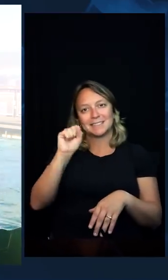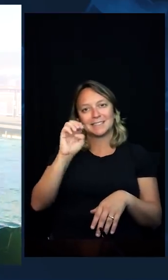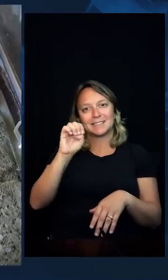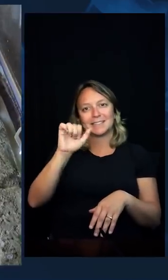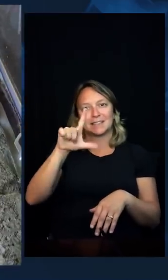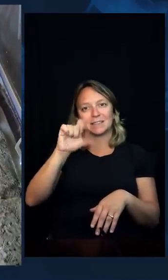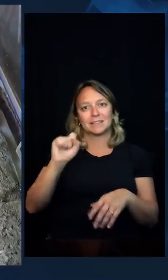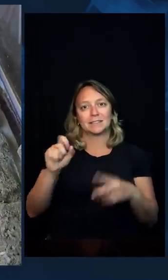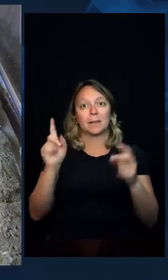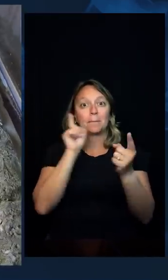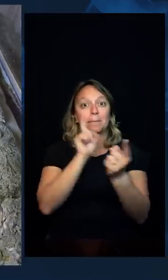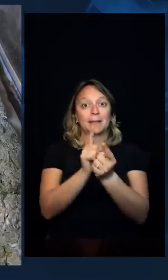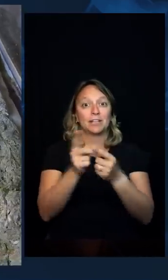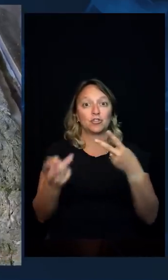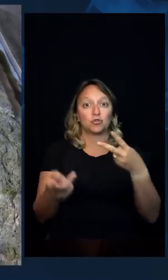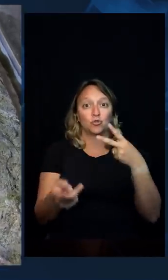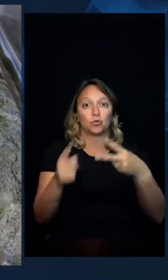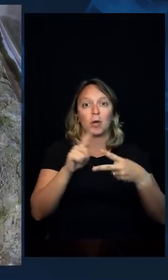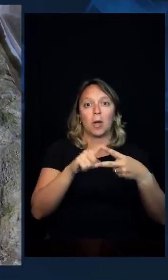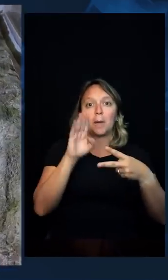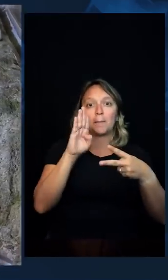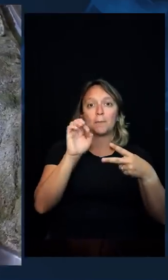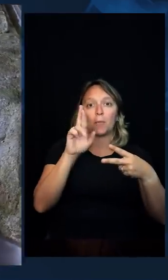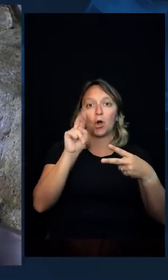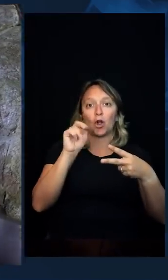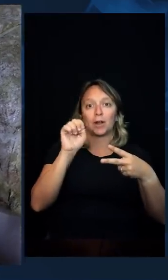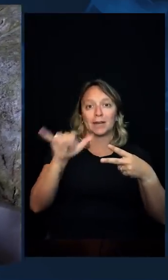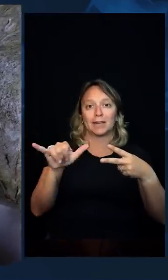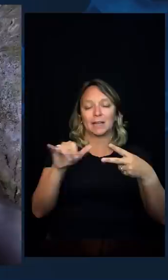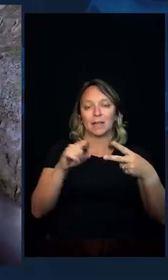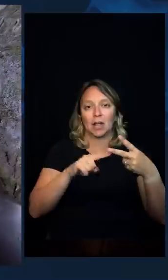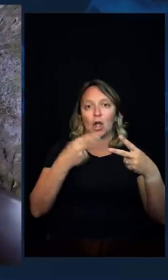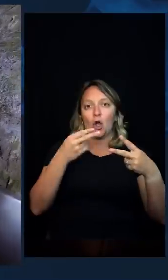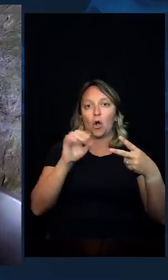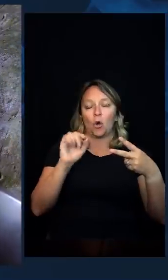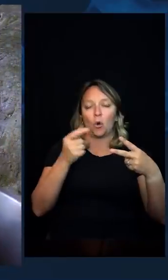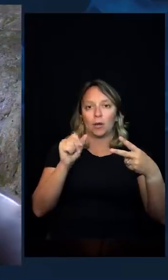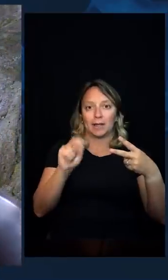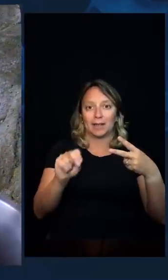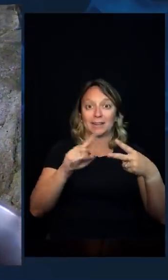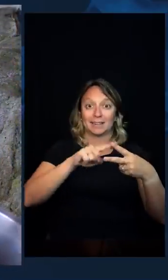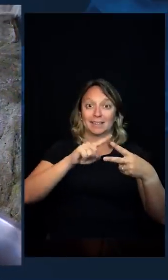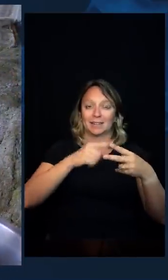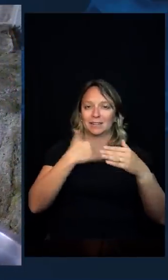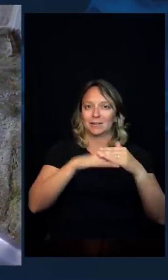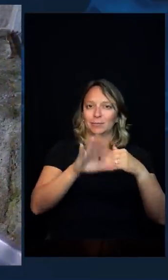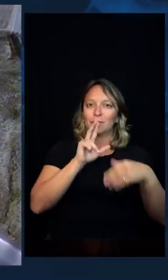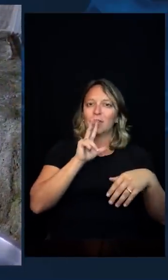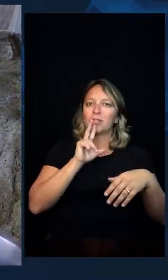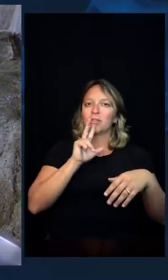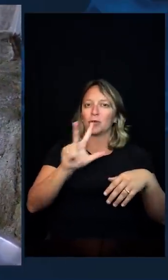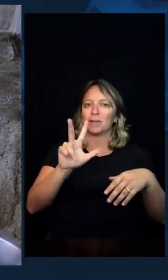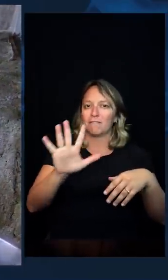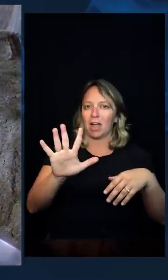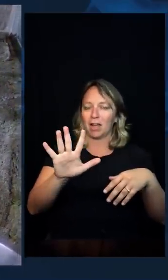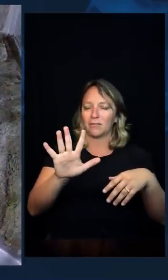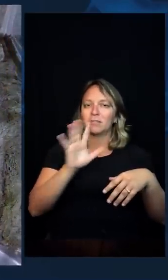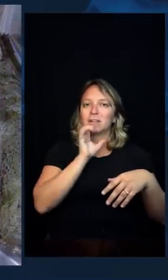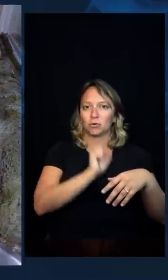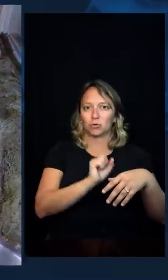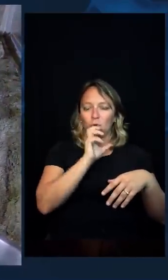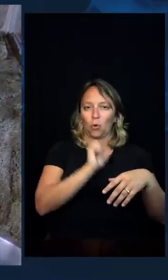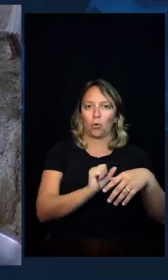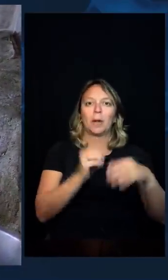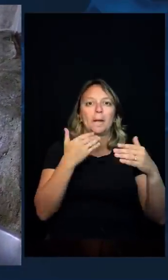Barney and Hogan. Barney is 35 years old and he was born here at the Seattle Aquarium. He is the lighter